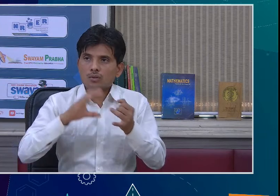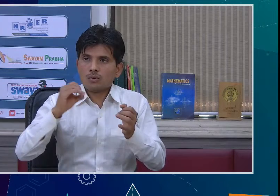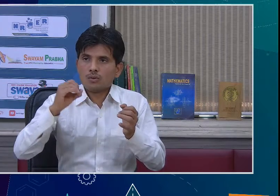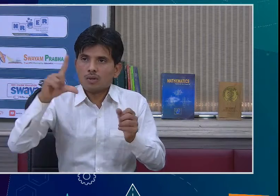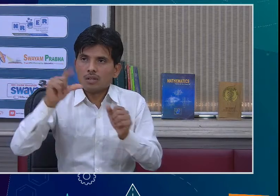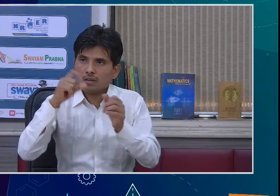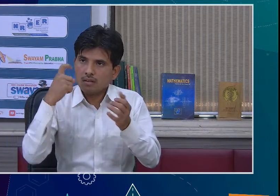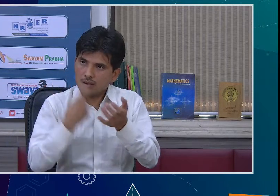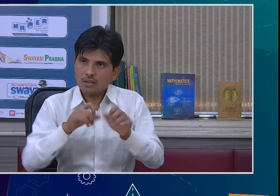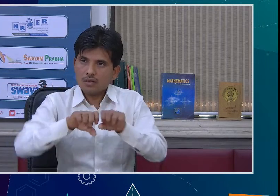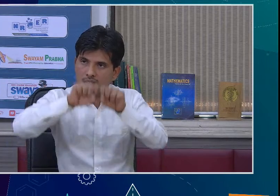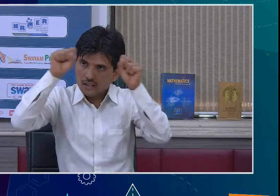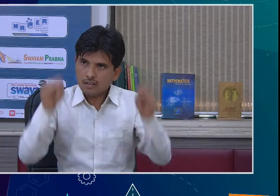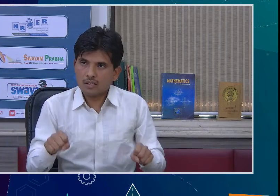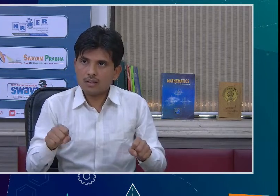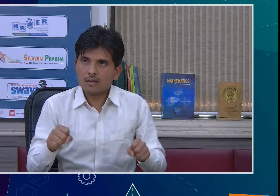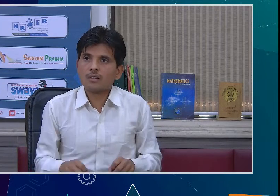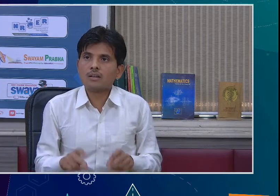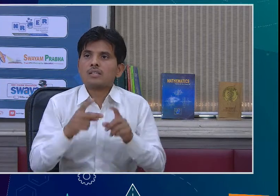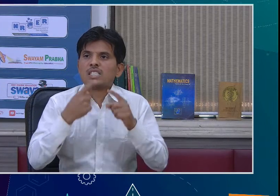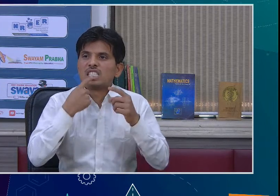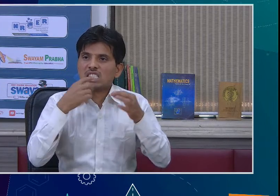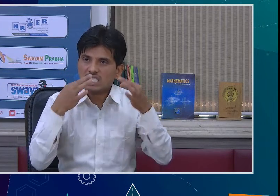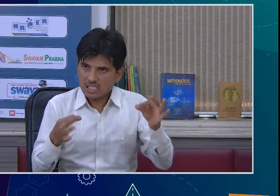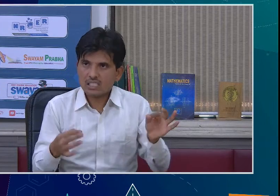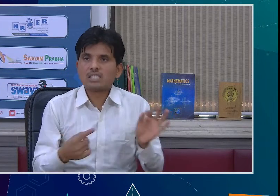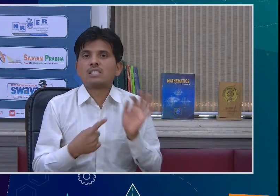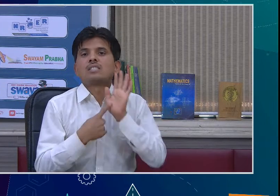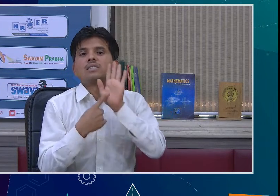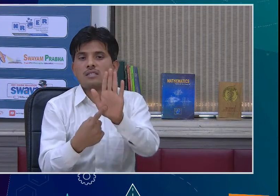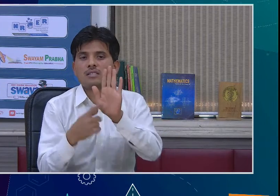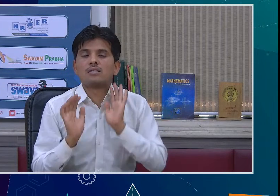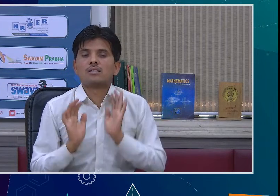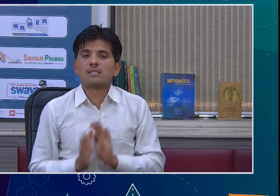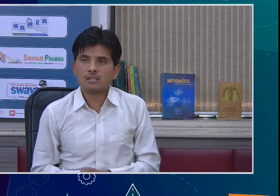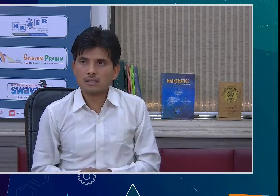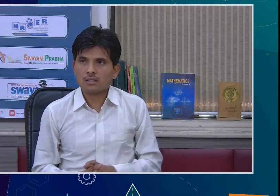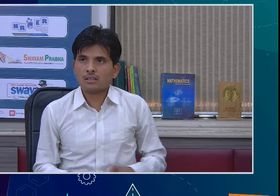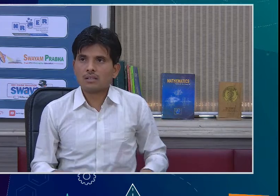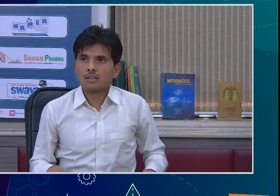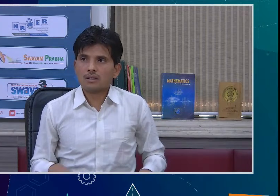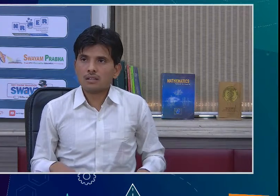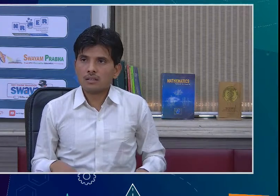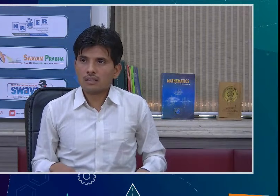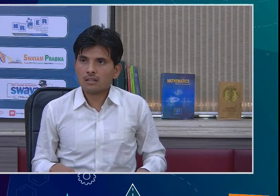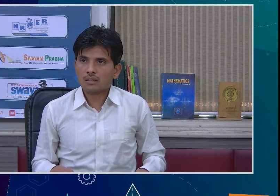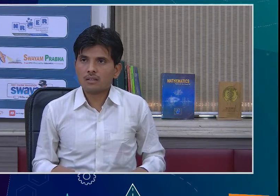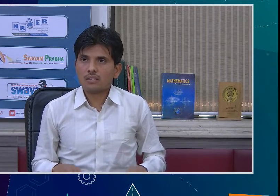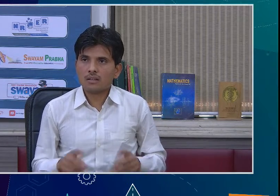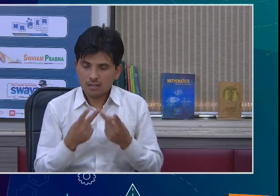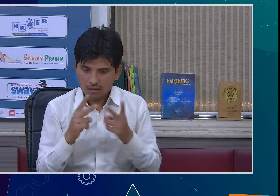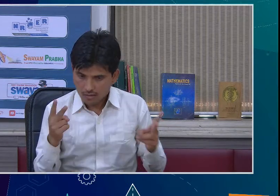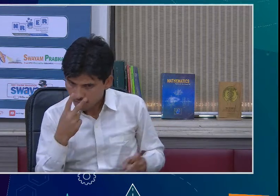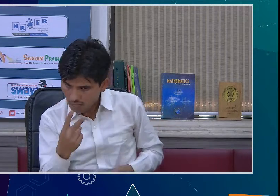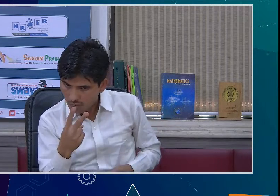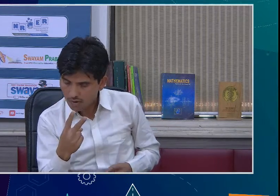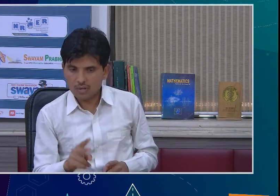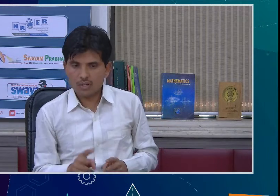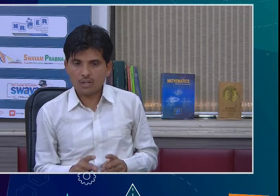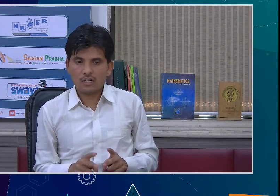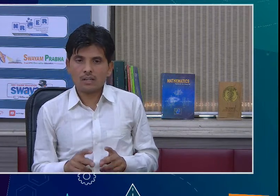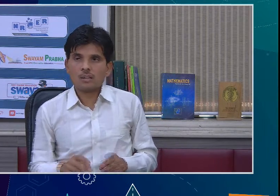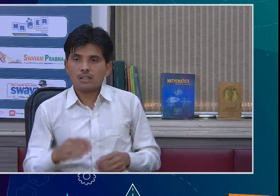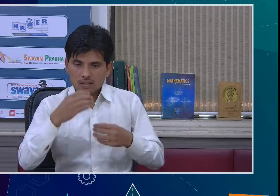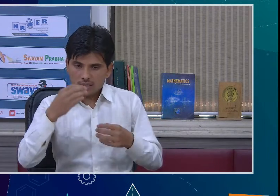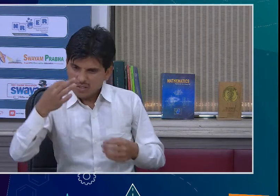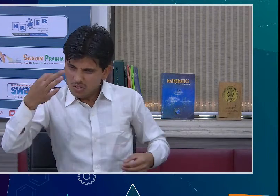means. Through the tactile diagram that I had tried to showcase here, they can also make models out of